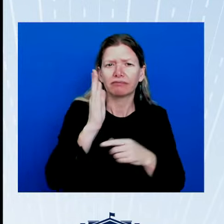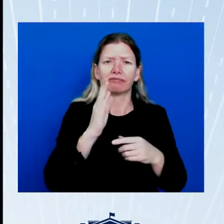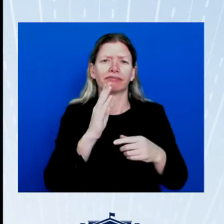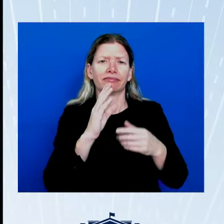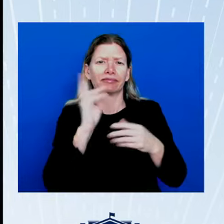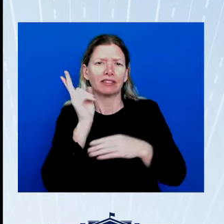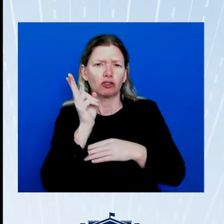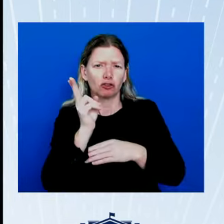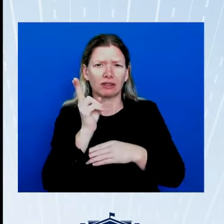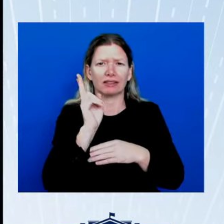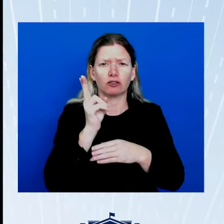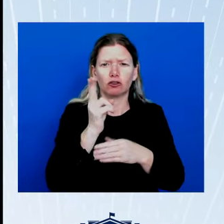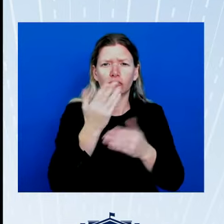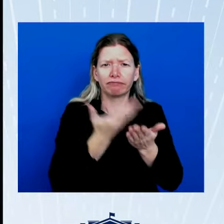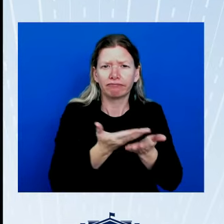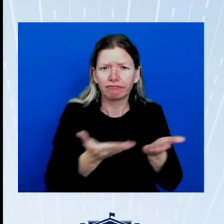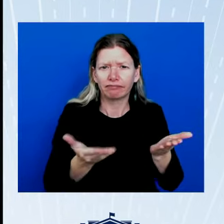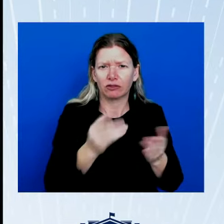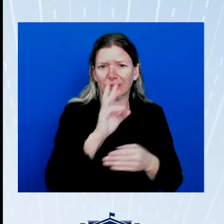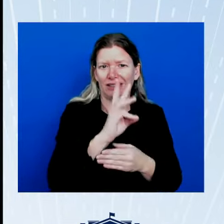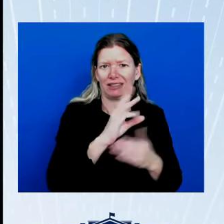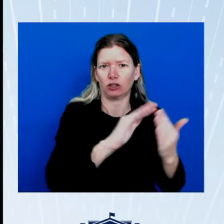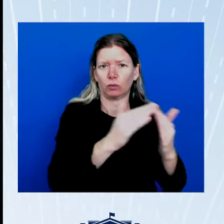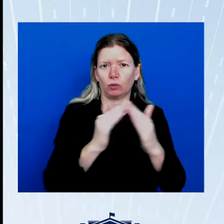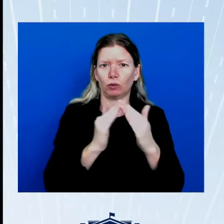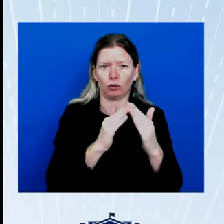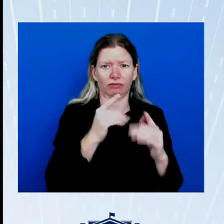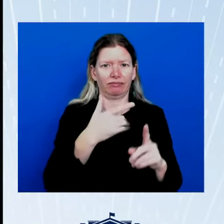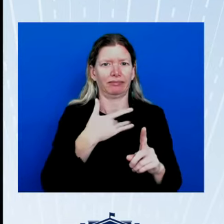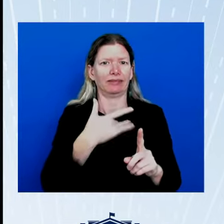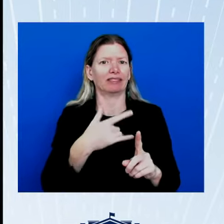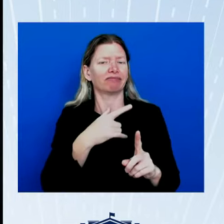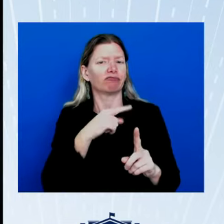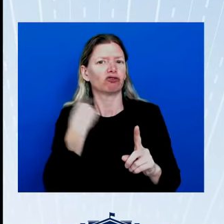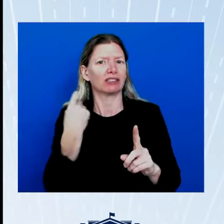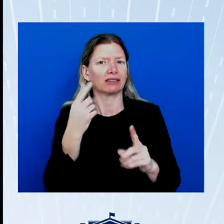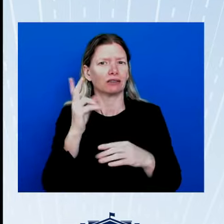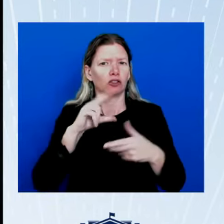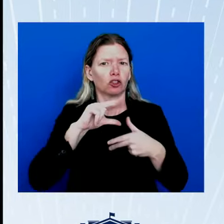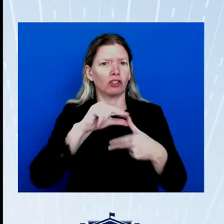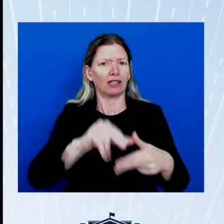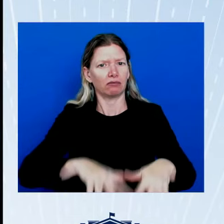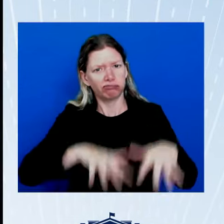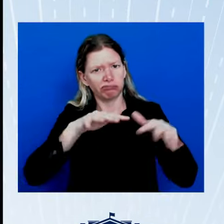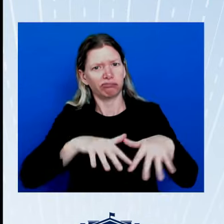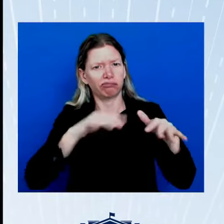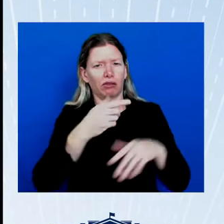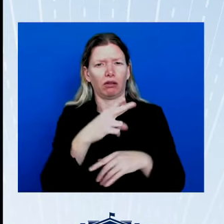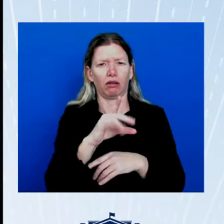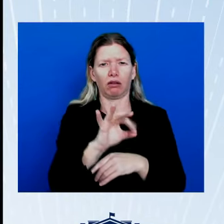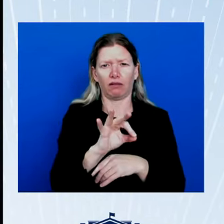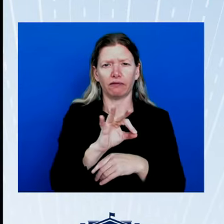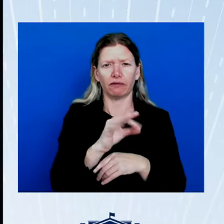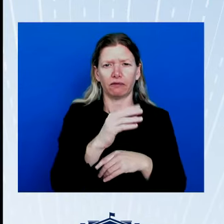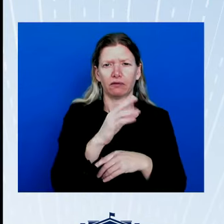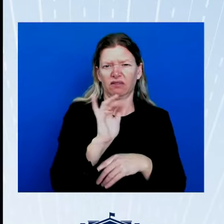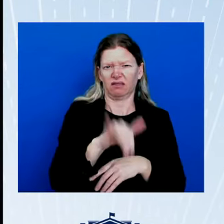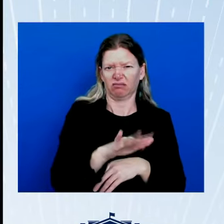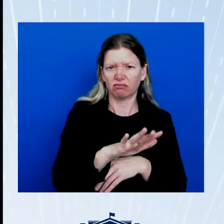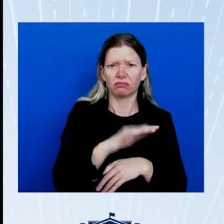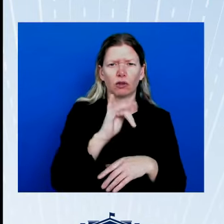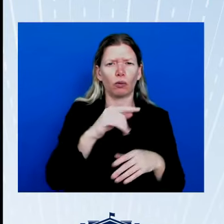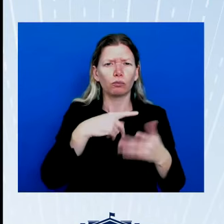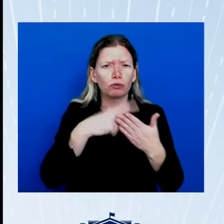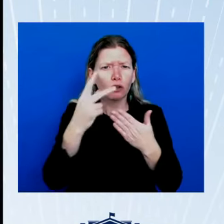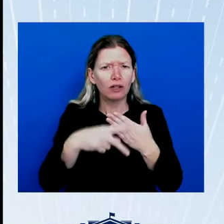each of these programs, we're saving what would otherwise be lost. We're saving America's stories. Today,